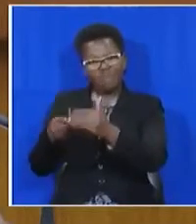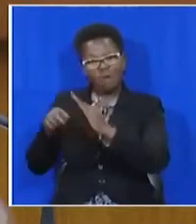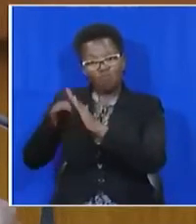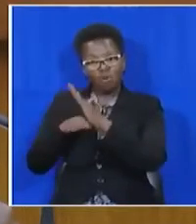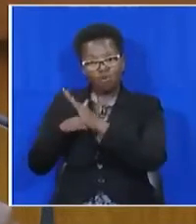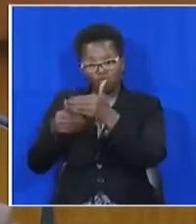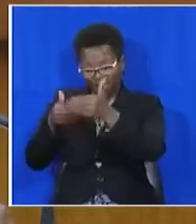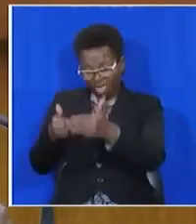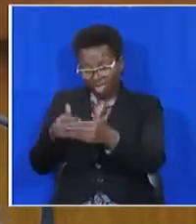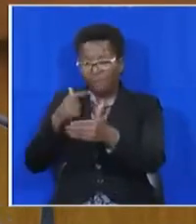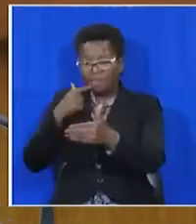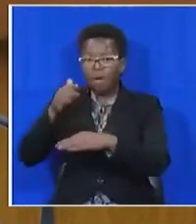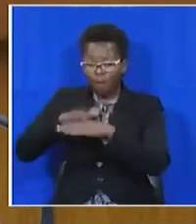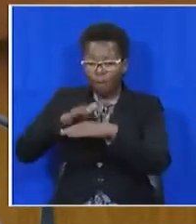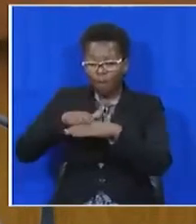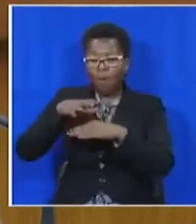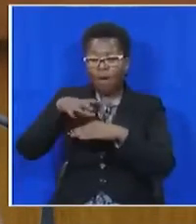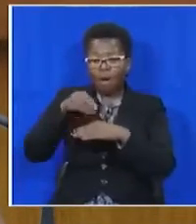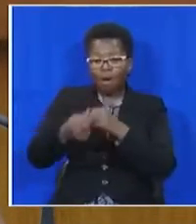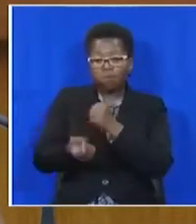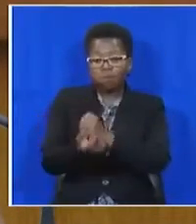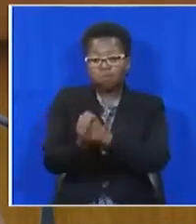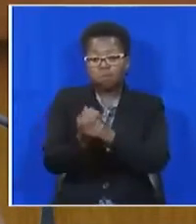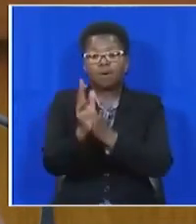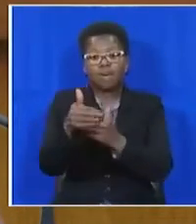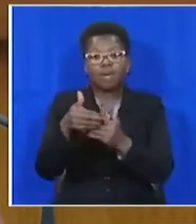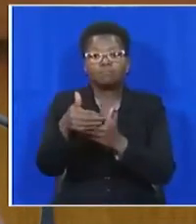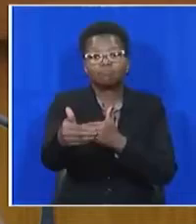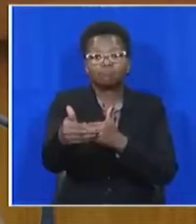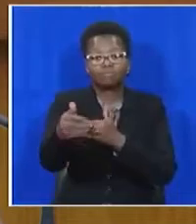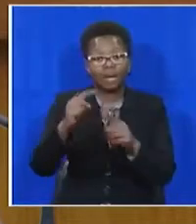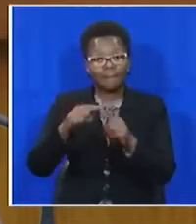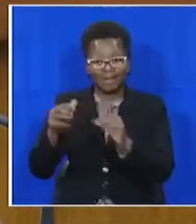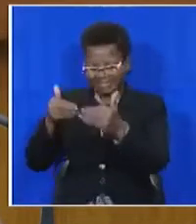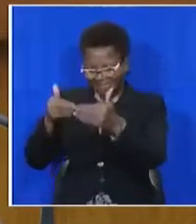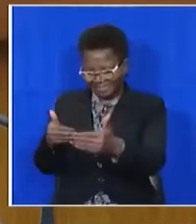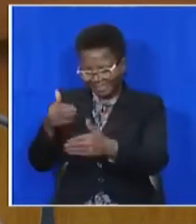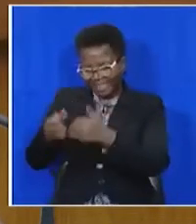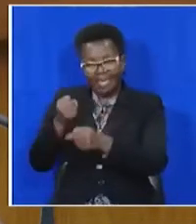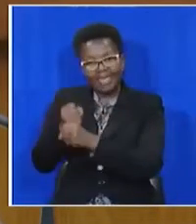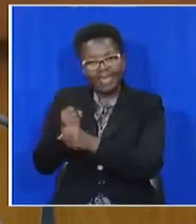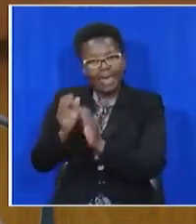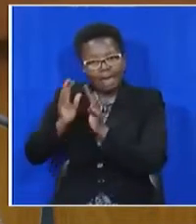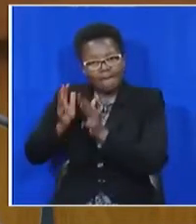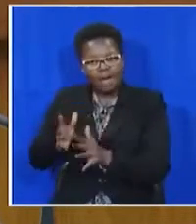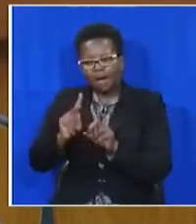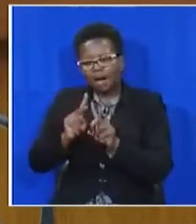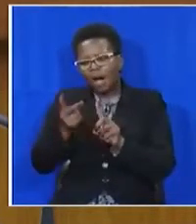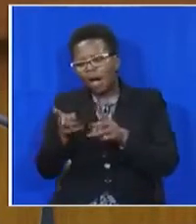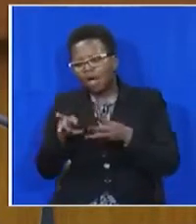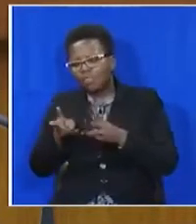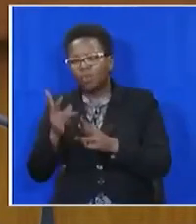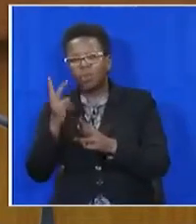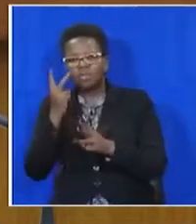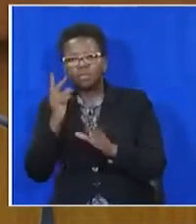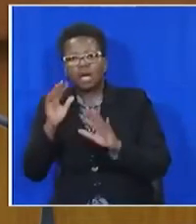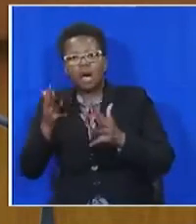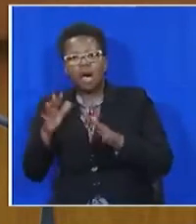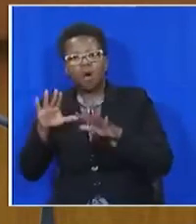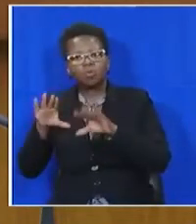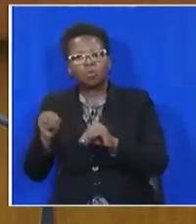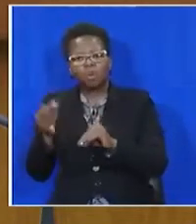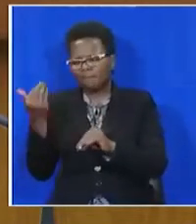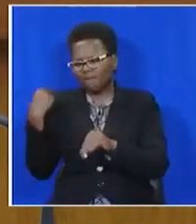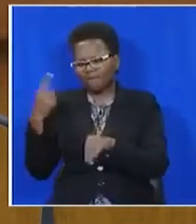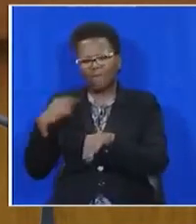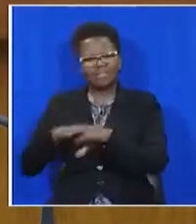beyond NDP, by the way. Does provide a vision for an alternative to apartheid's legacy's dispensation on the